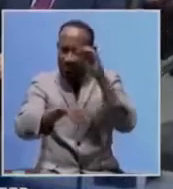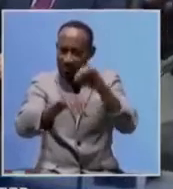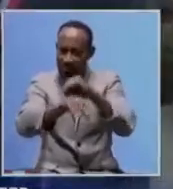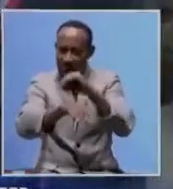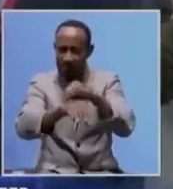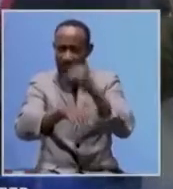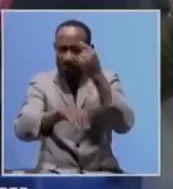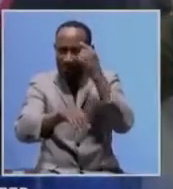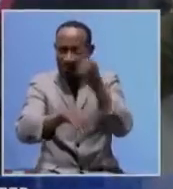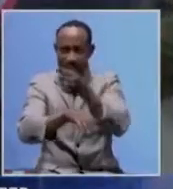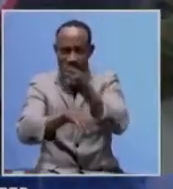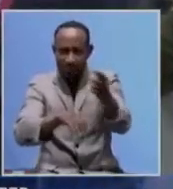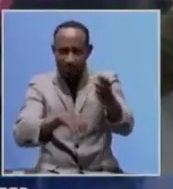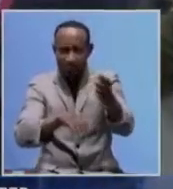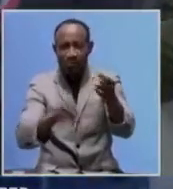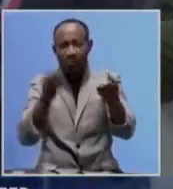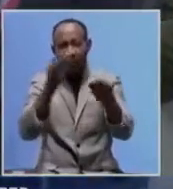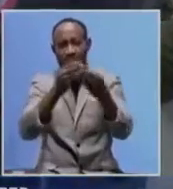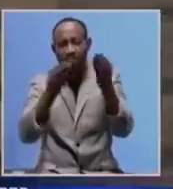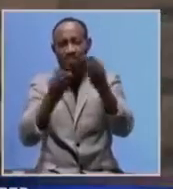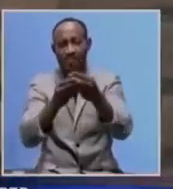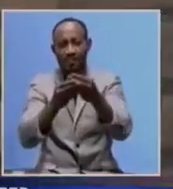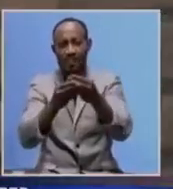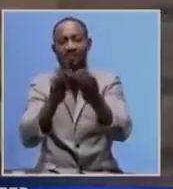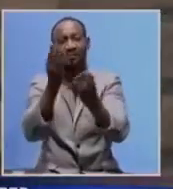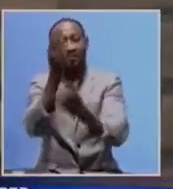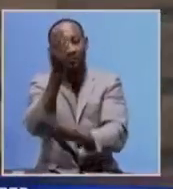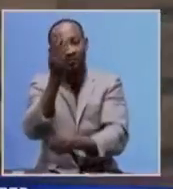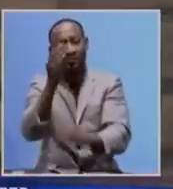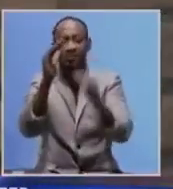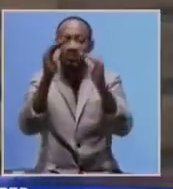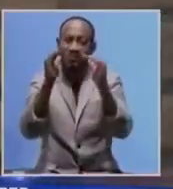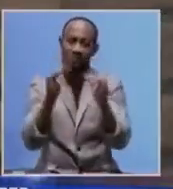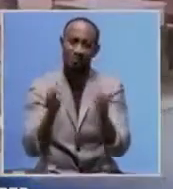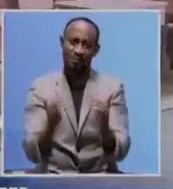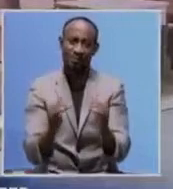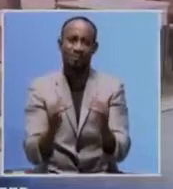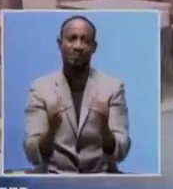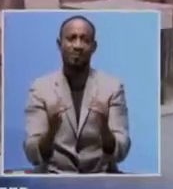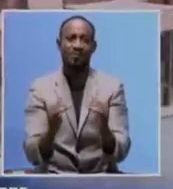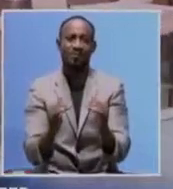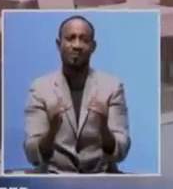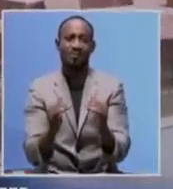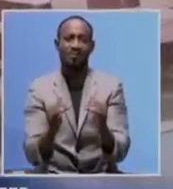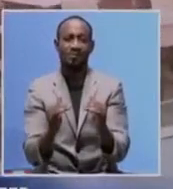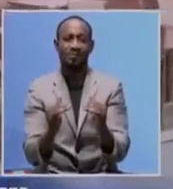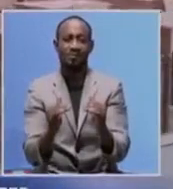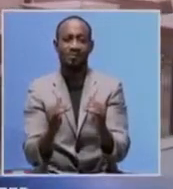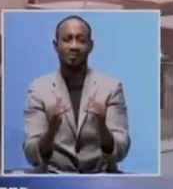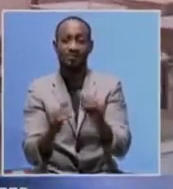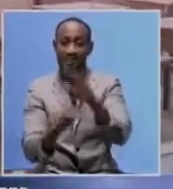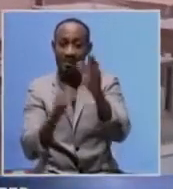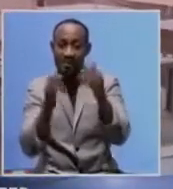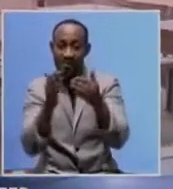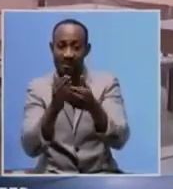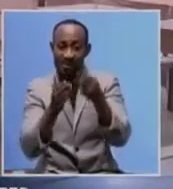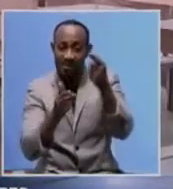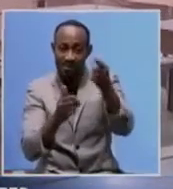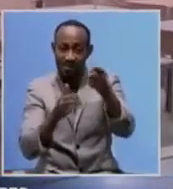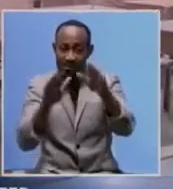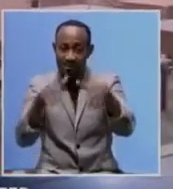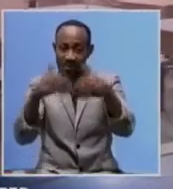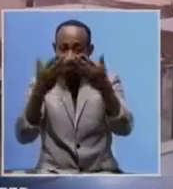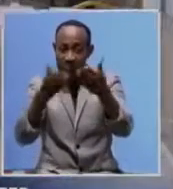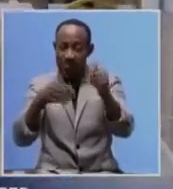opportunities which will contribute to poverty eradication. The resource center will offer free skills and training